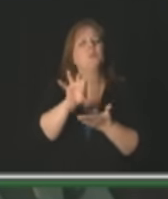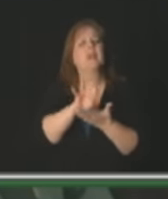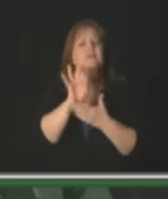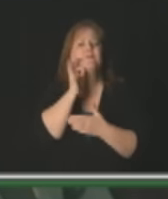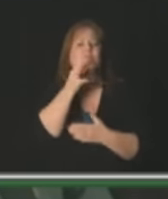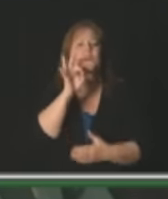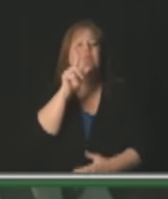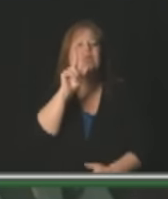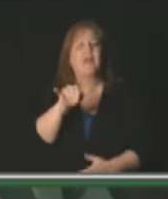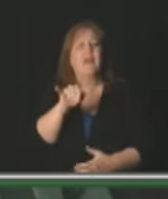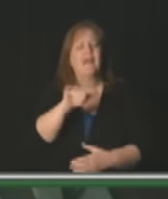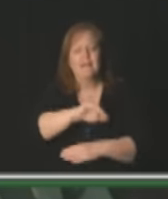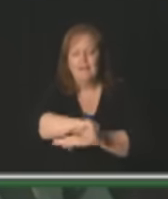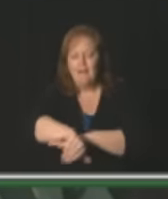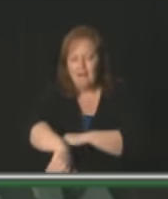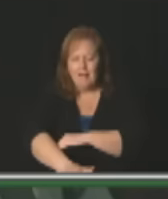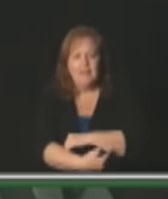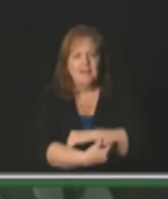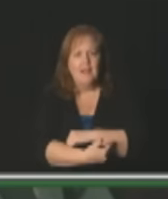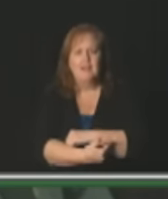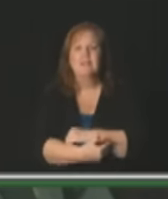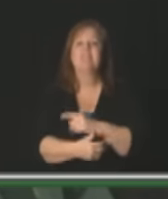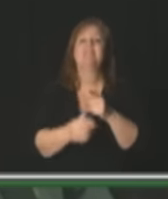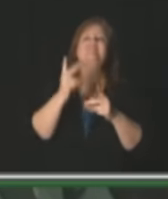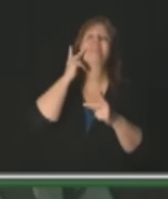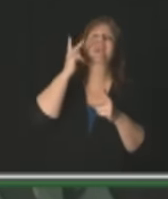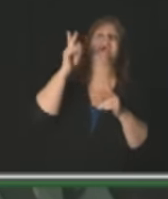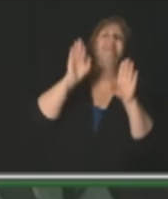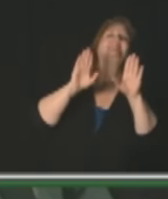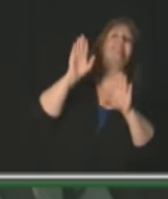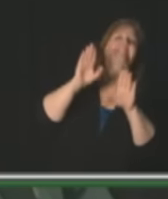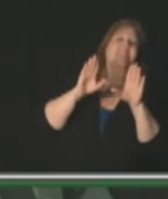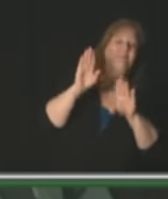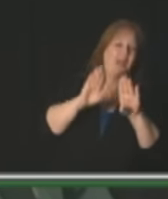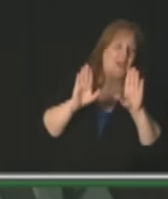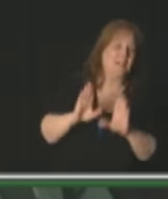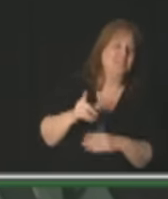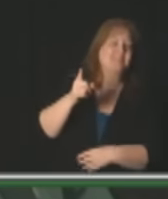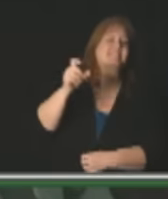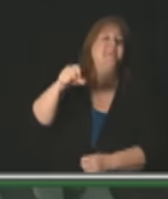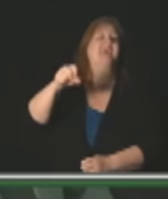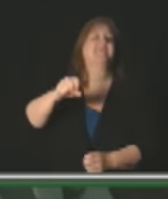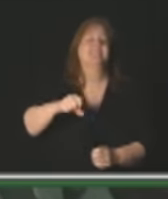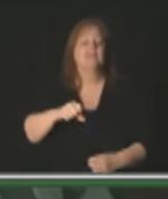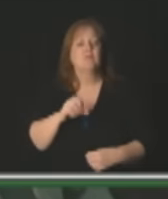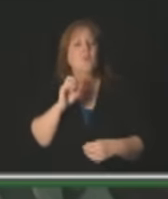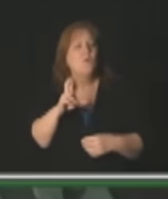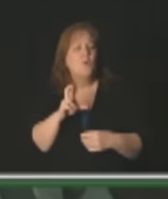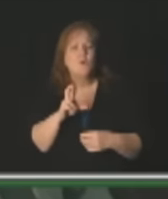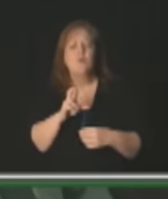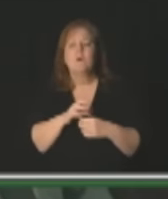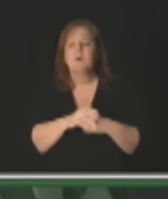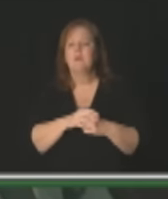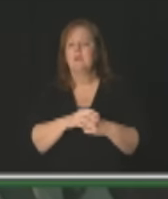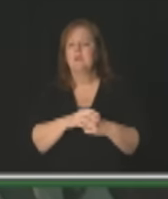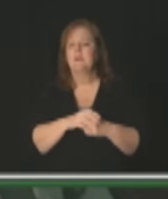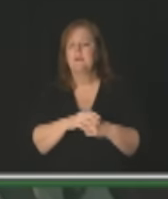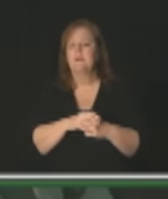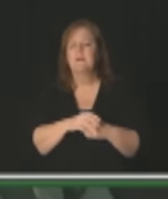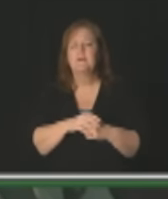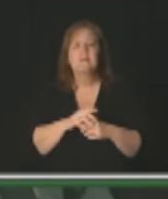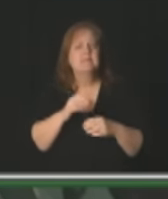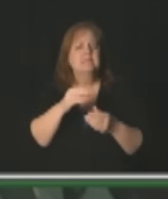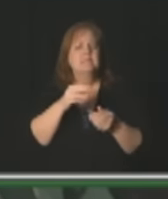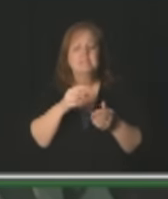night because the time was about to expire? I see it. I knew the biologist. Or go on to feed in, samples into